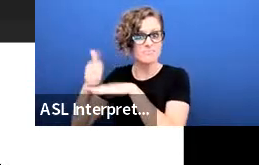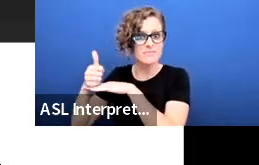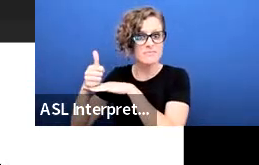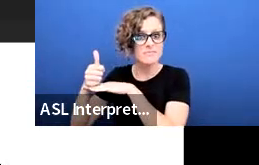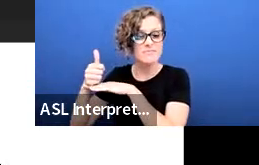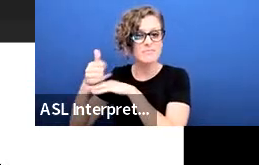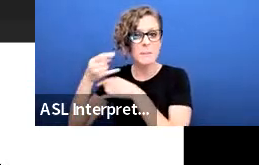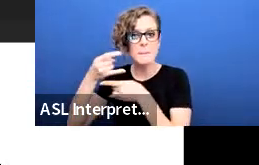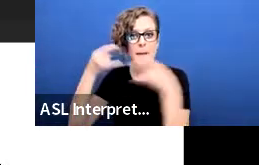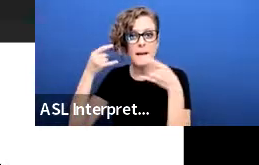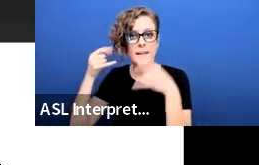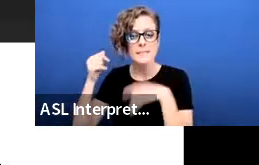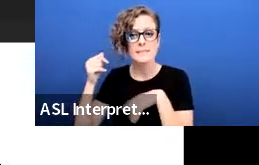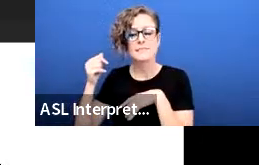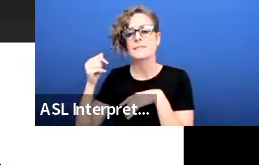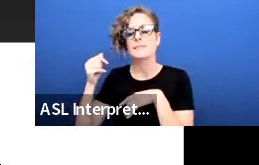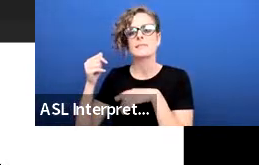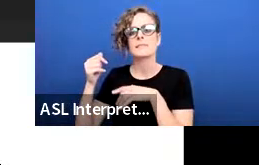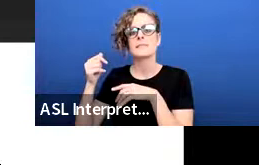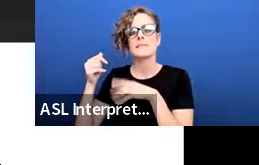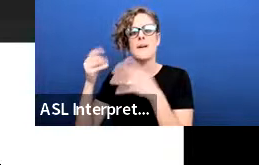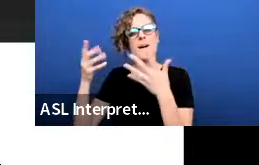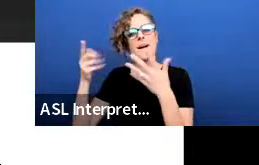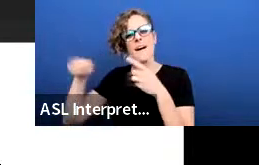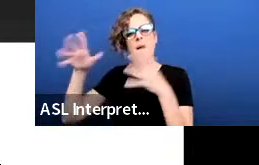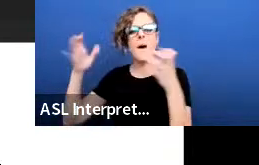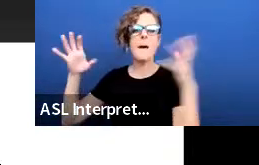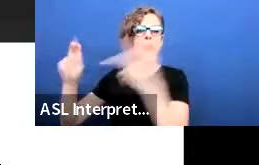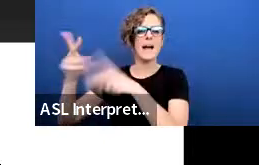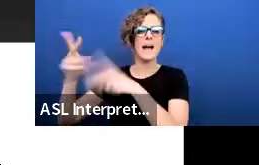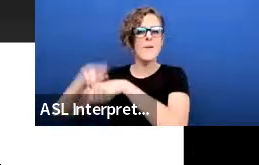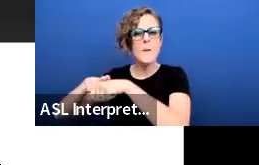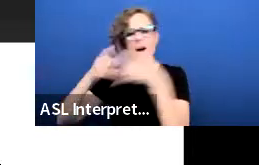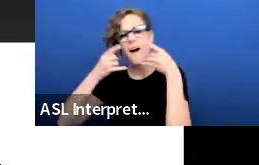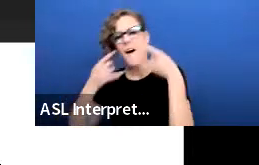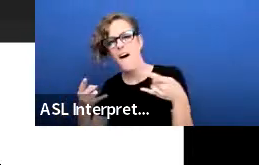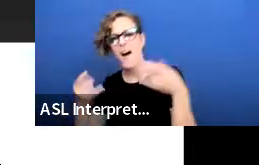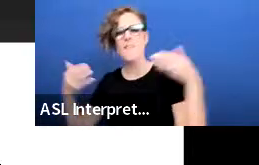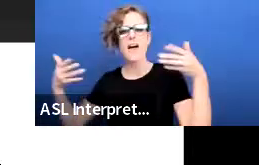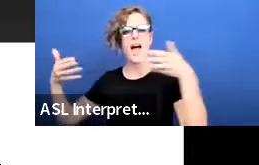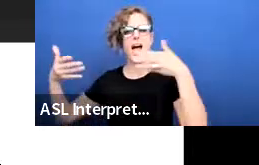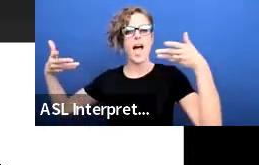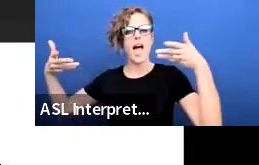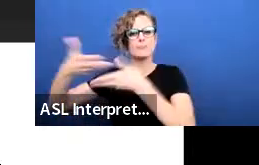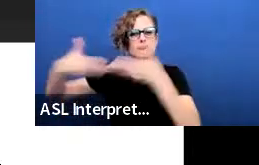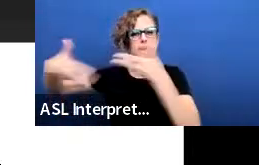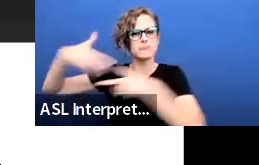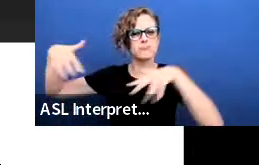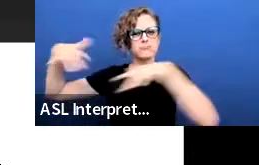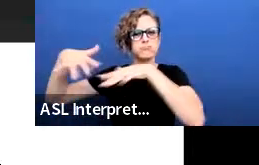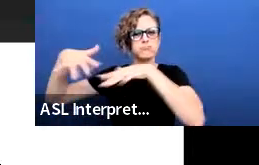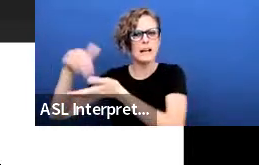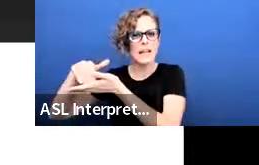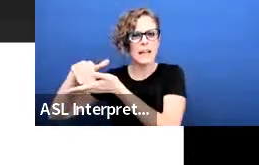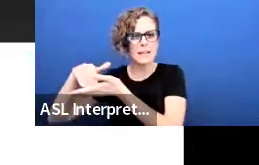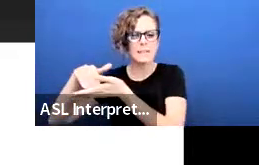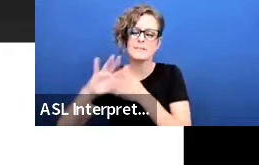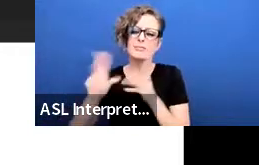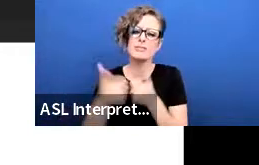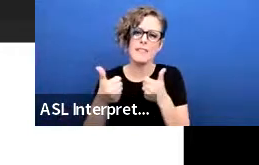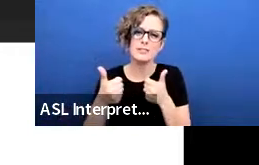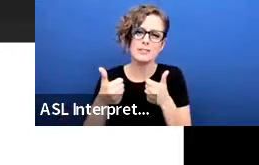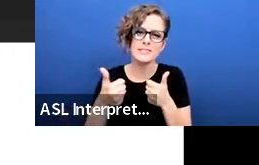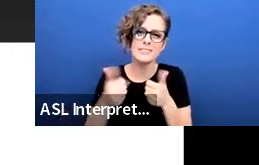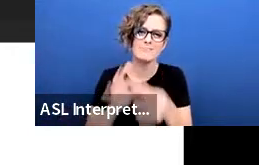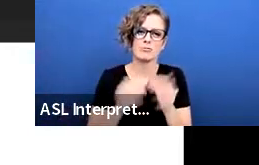of press towards normalcy in so many places, it is a challenging time for requirements.